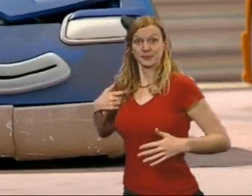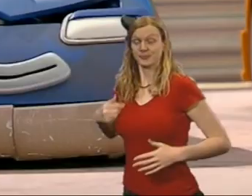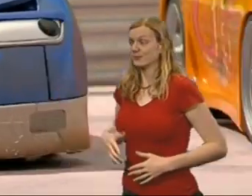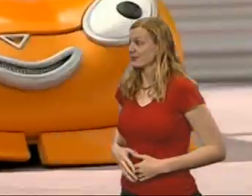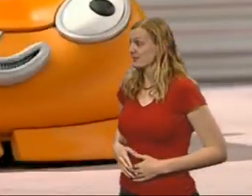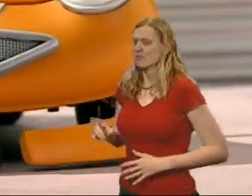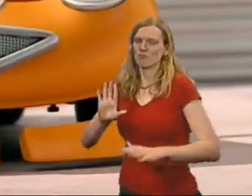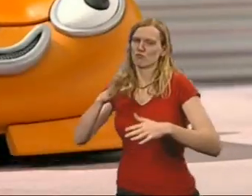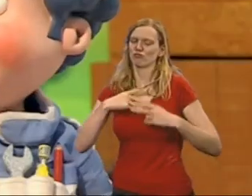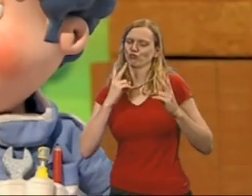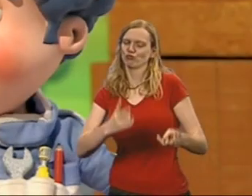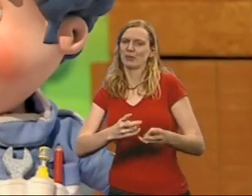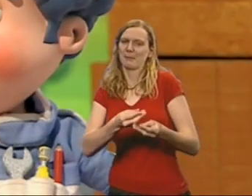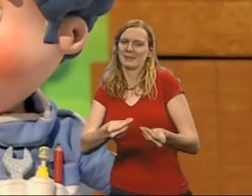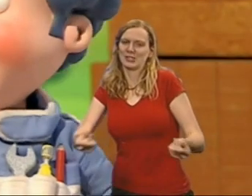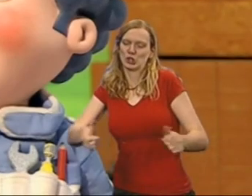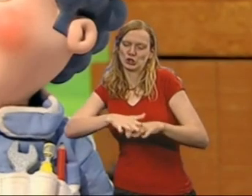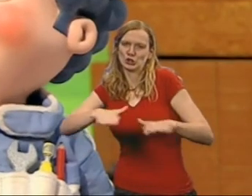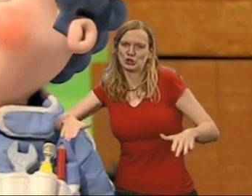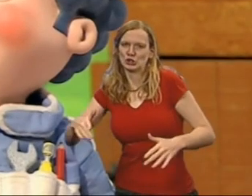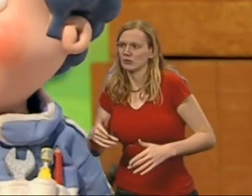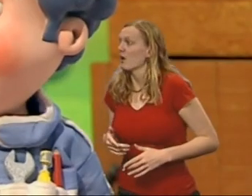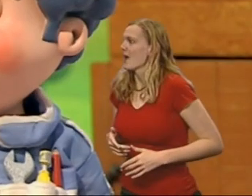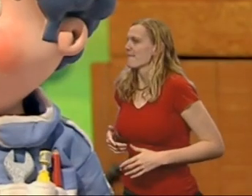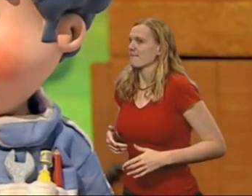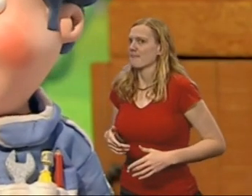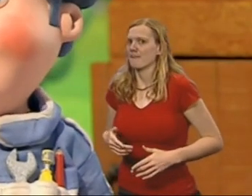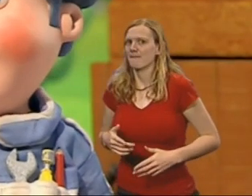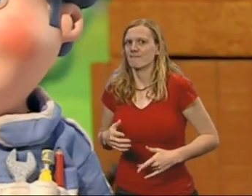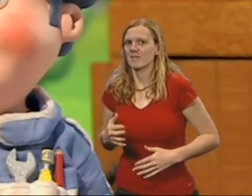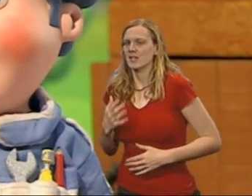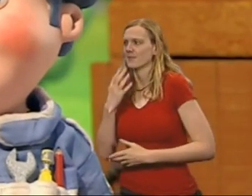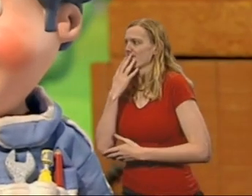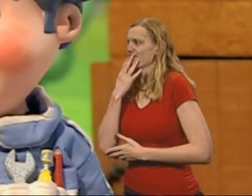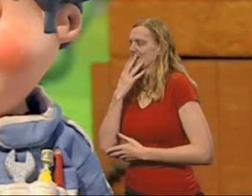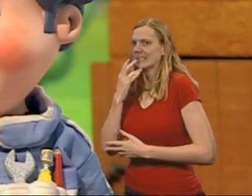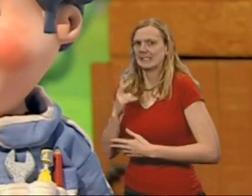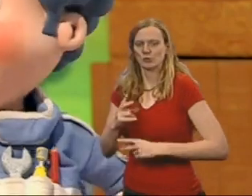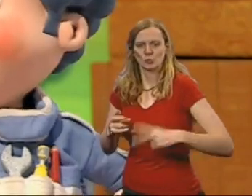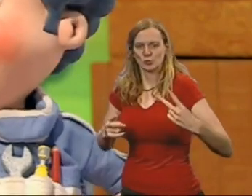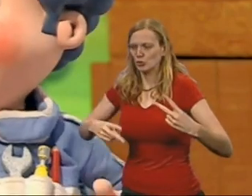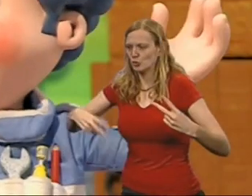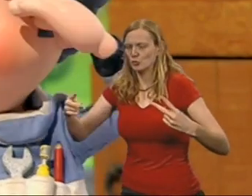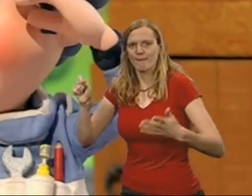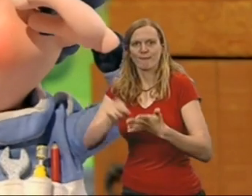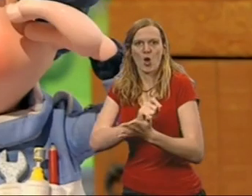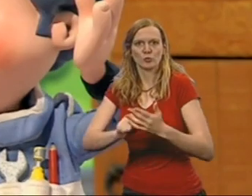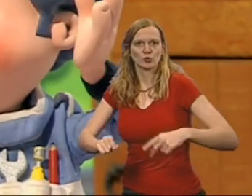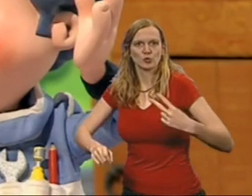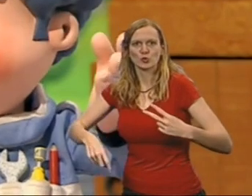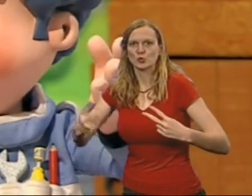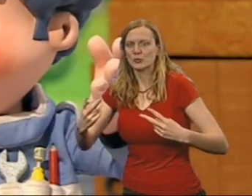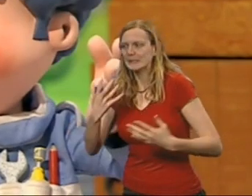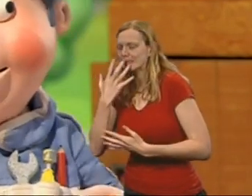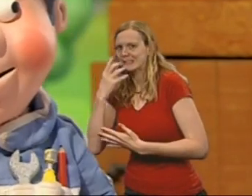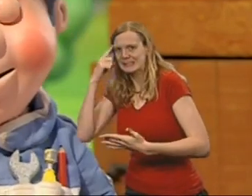countryside. Beach! Beach! Right, well, that's two votes against two. Now, how are we going to decide this? Come on, let's think. What are we going to